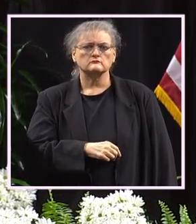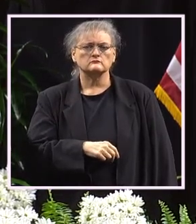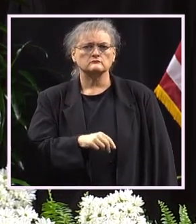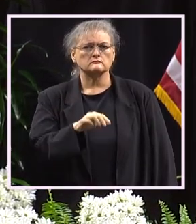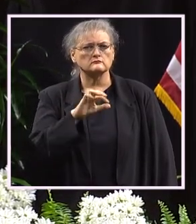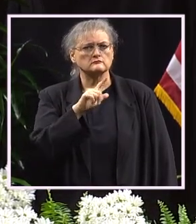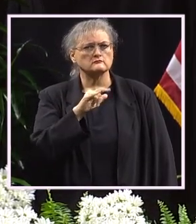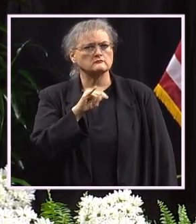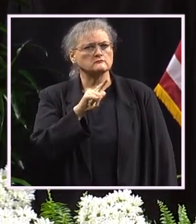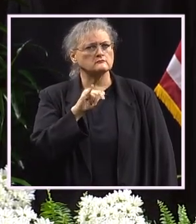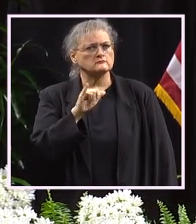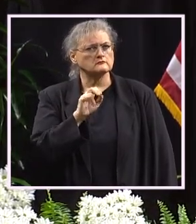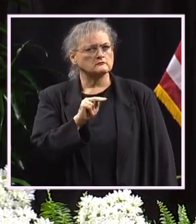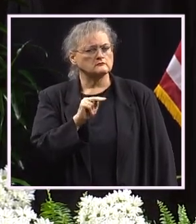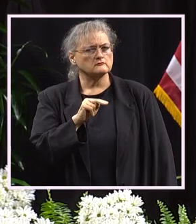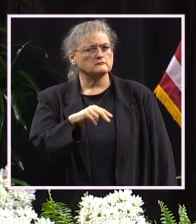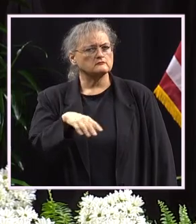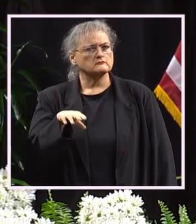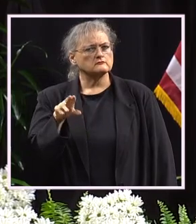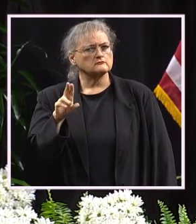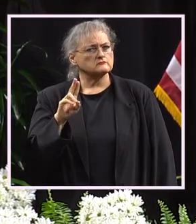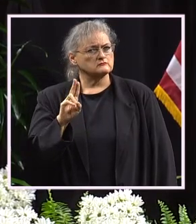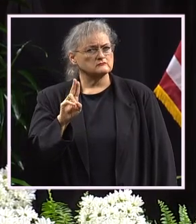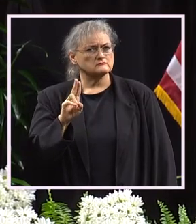Lillian Udenenwu,